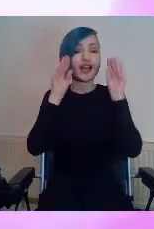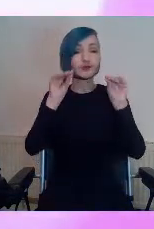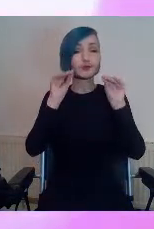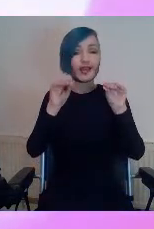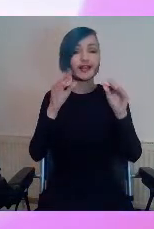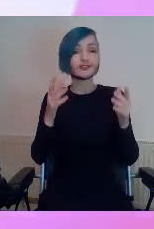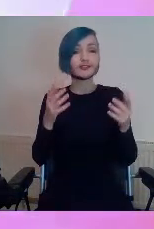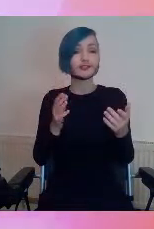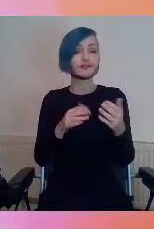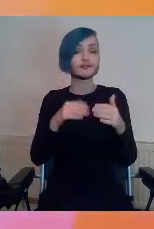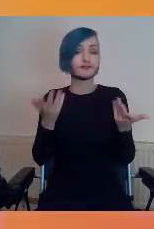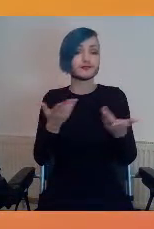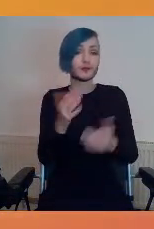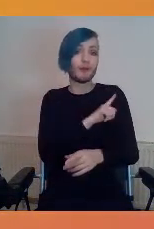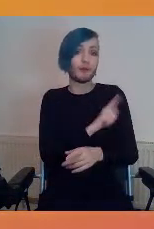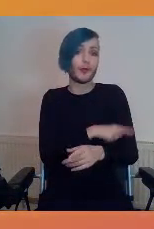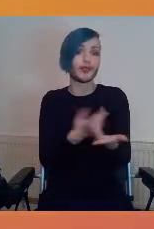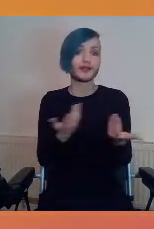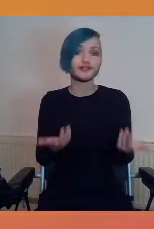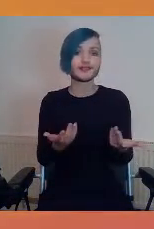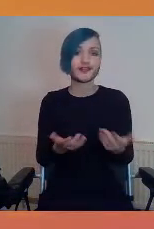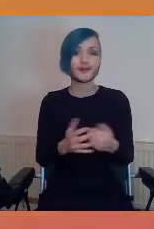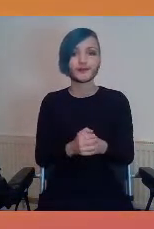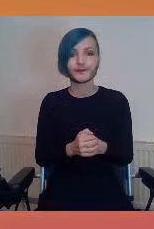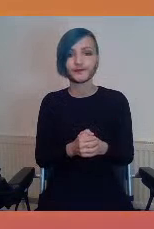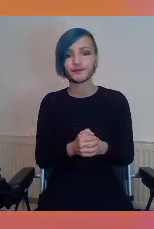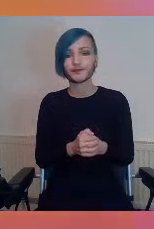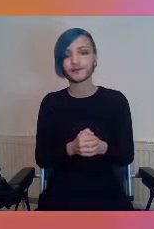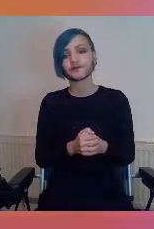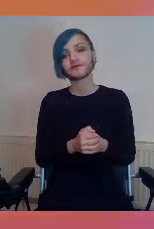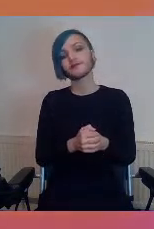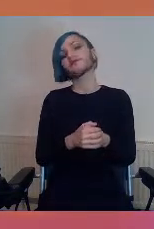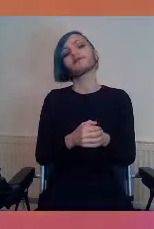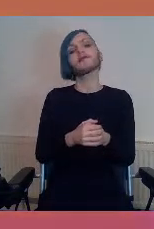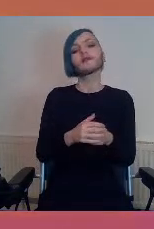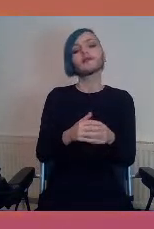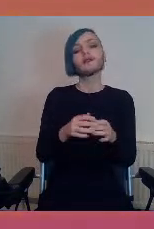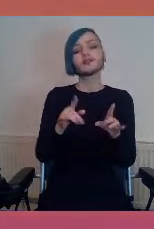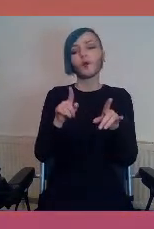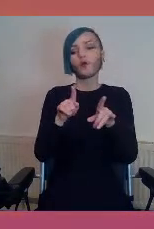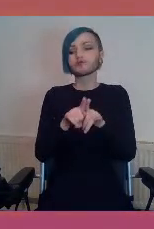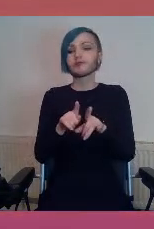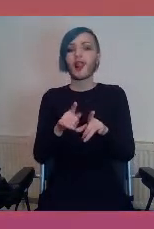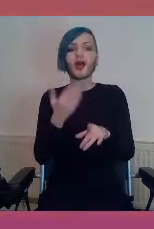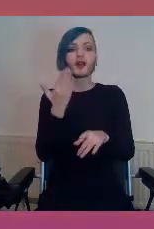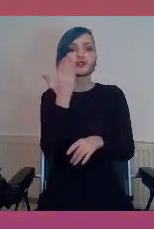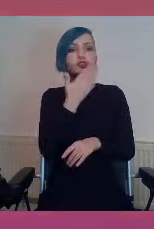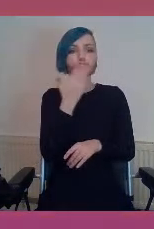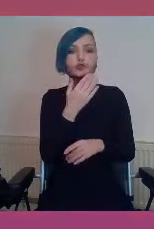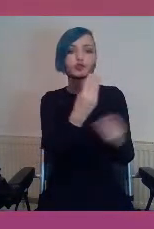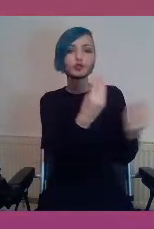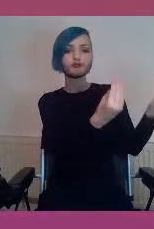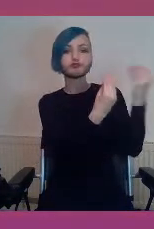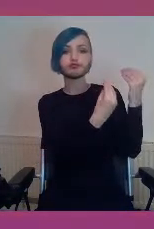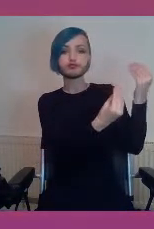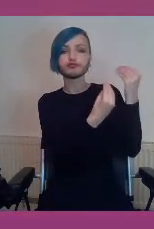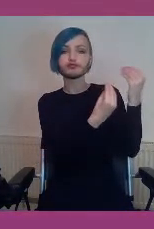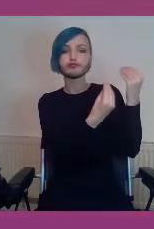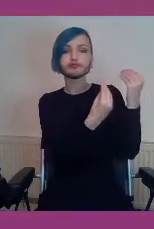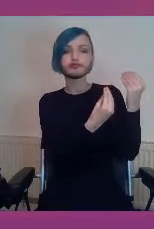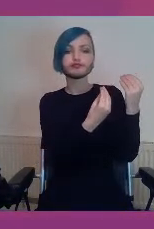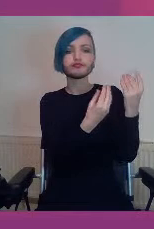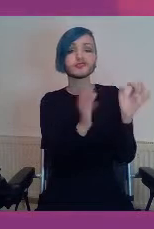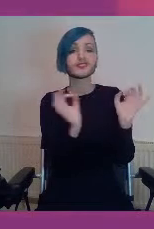we do not have something like the lessons, good lessons at school. Why? Because